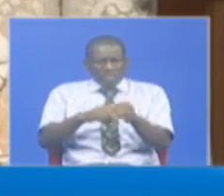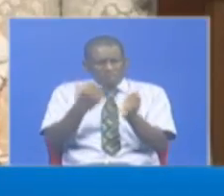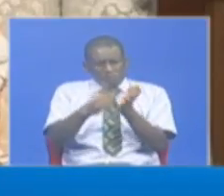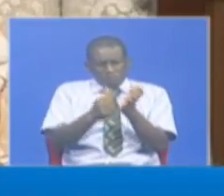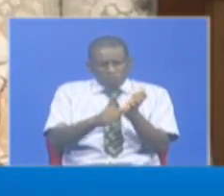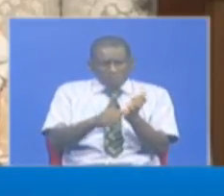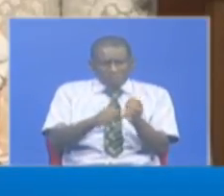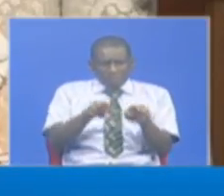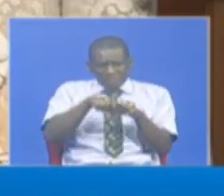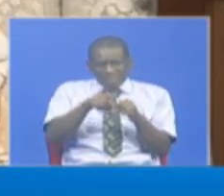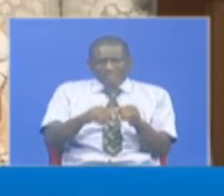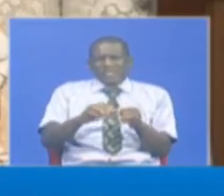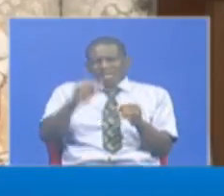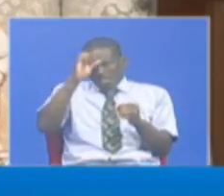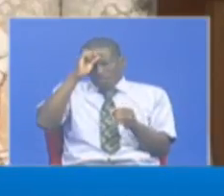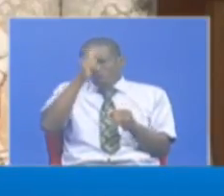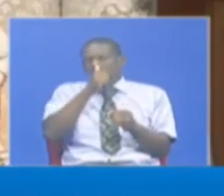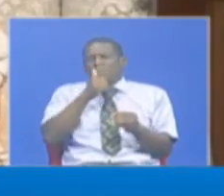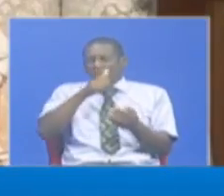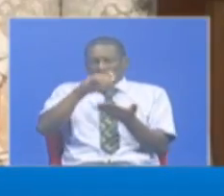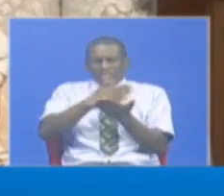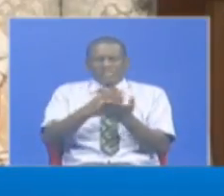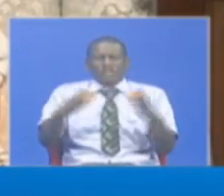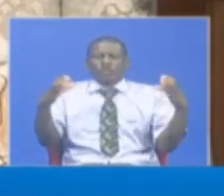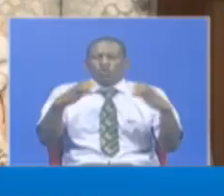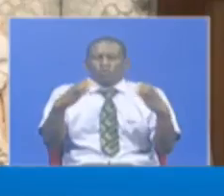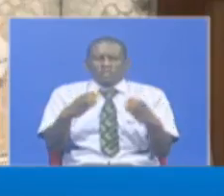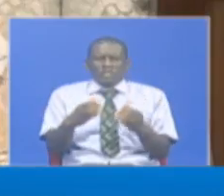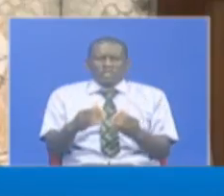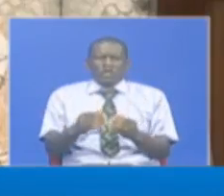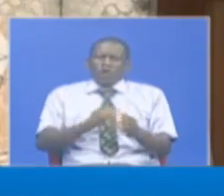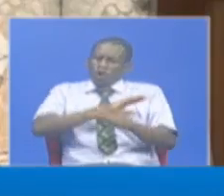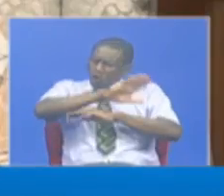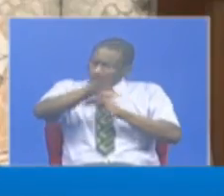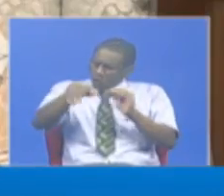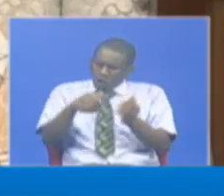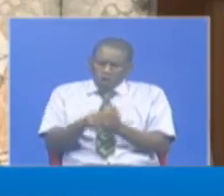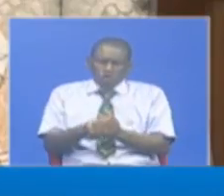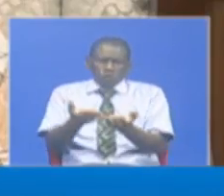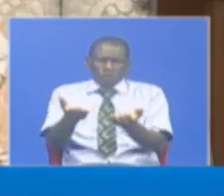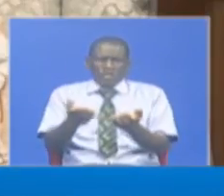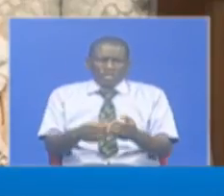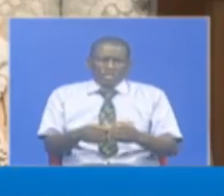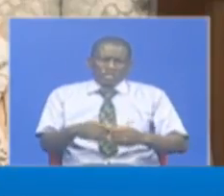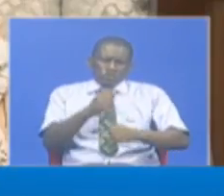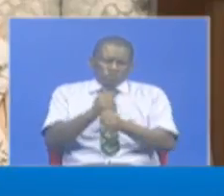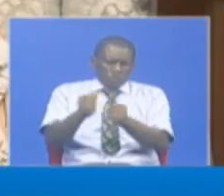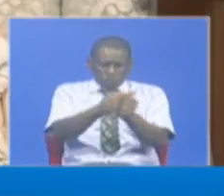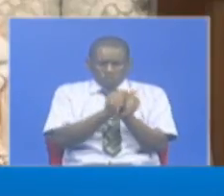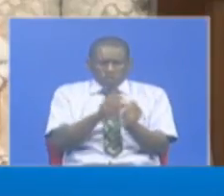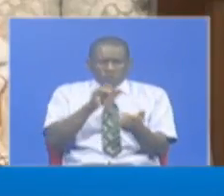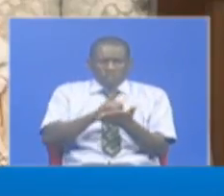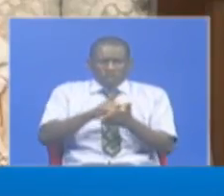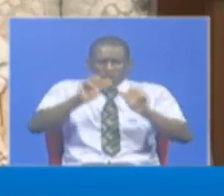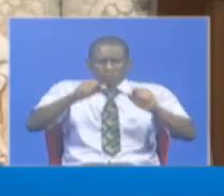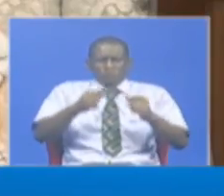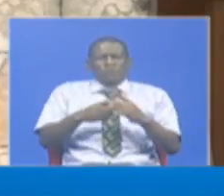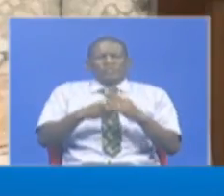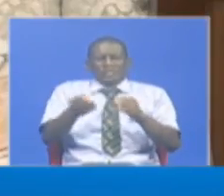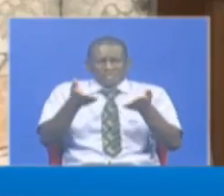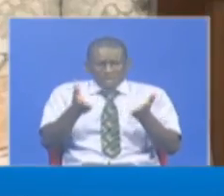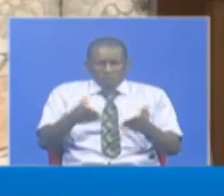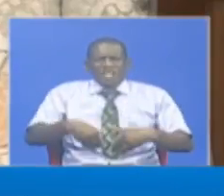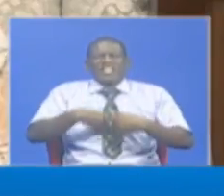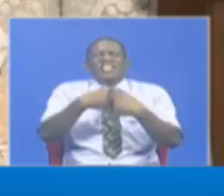government, private sector, communities, all of us need to bring our to be on deck so that we can be able to start now